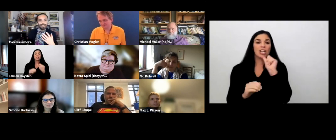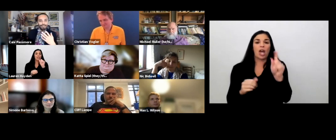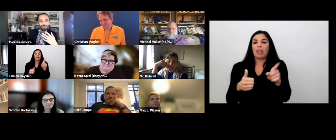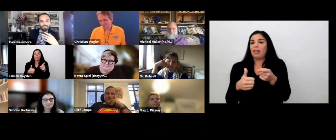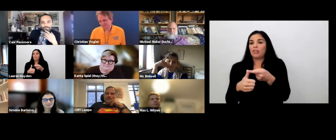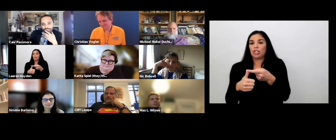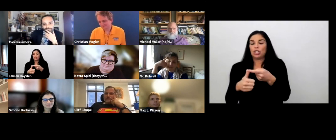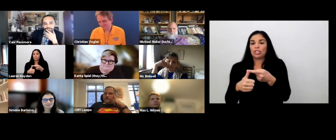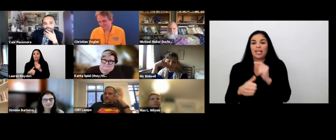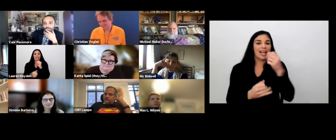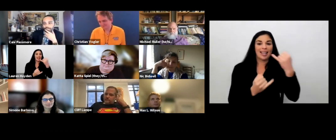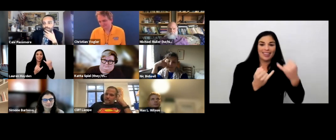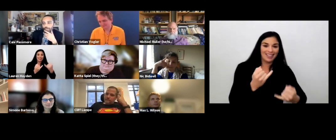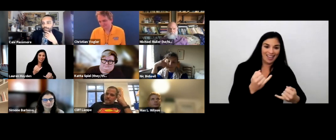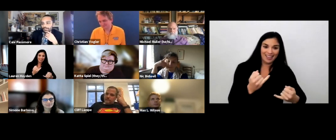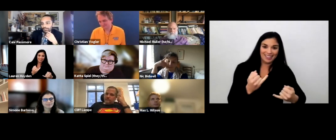last